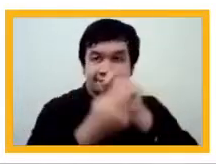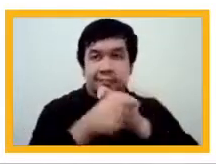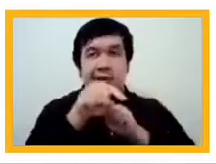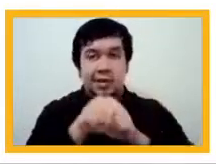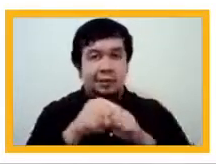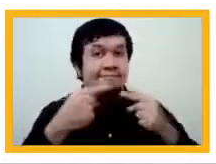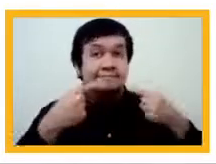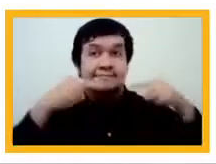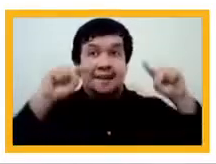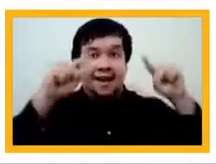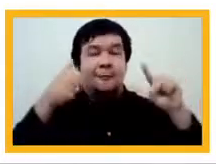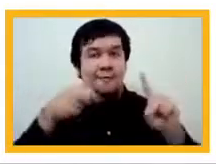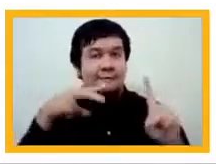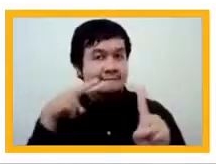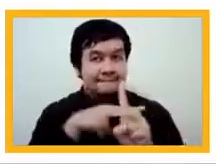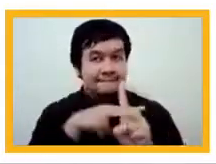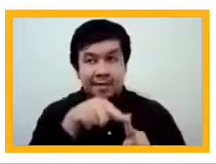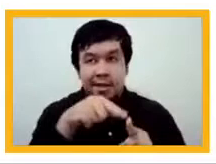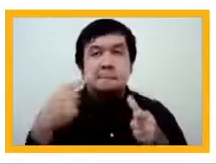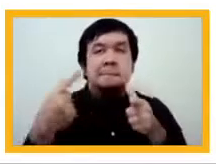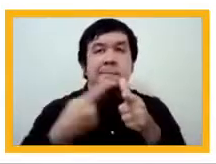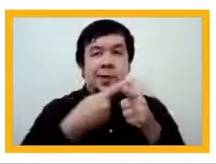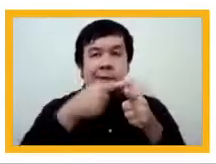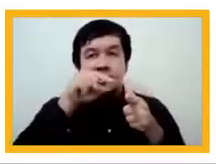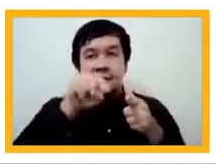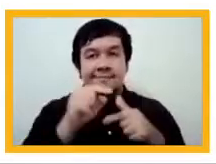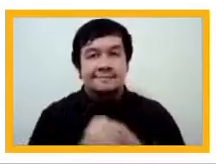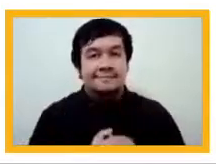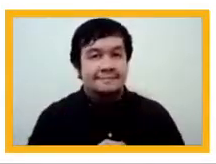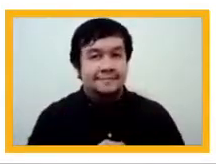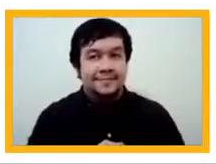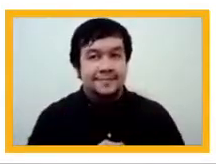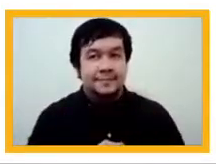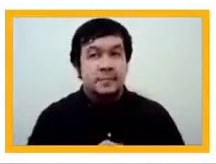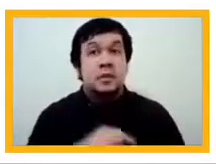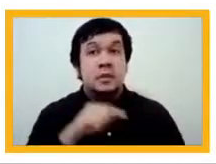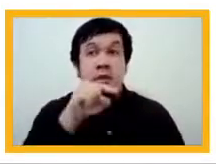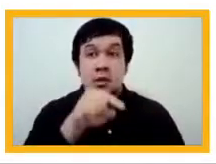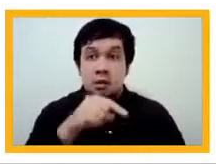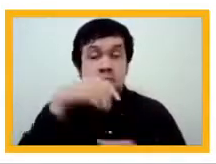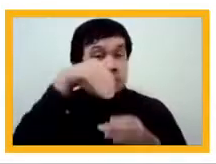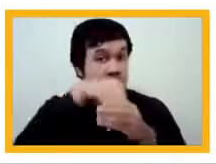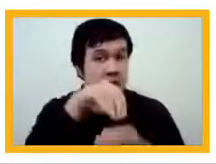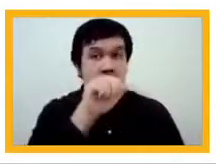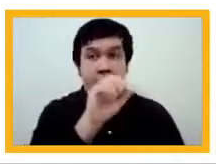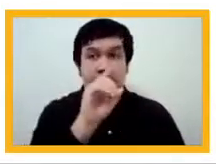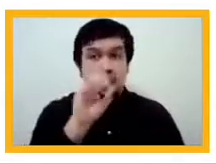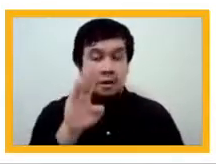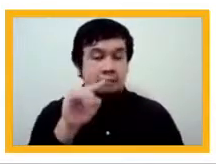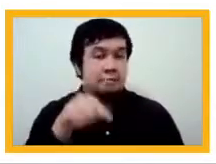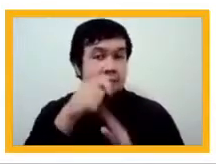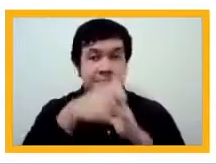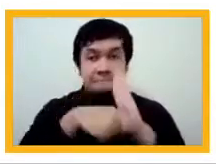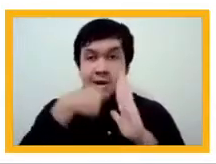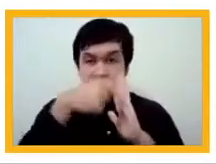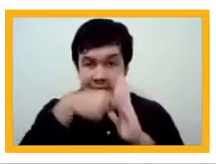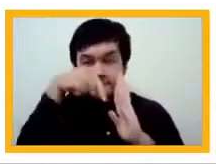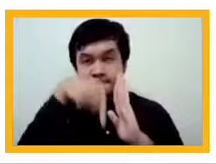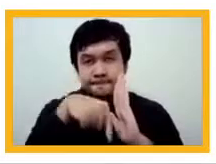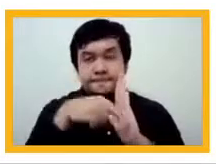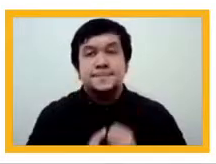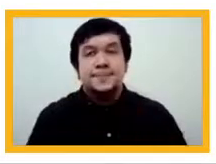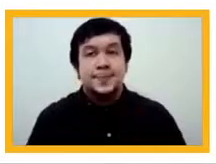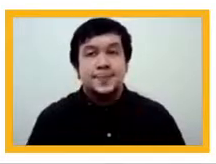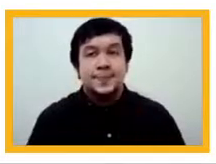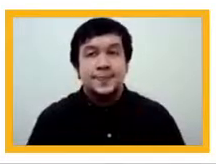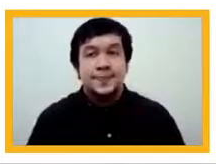priority thing of value in ADB project. We need to improve, we expect